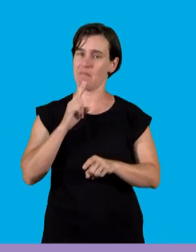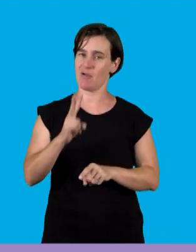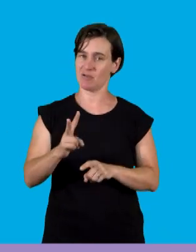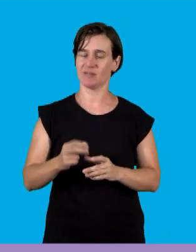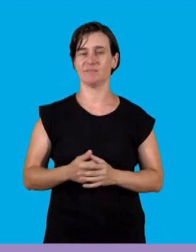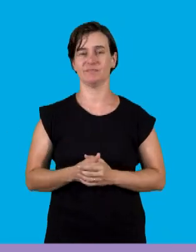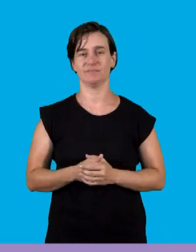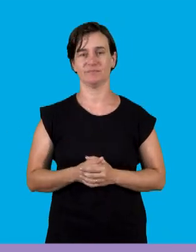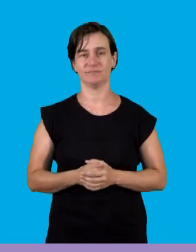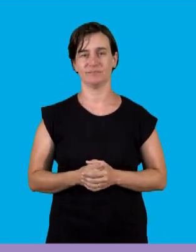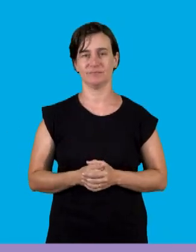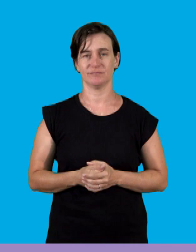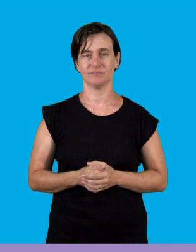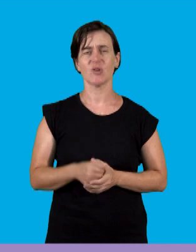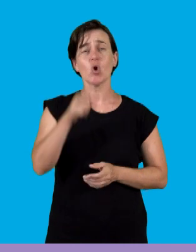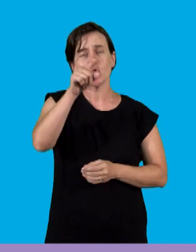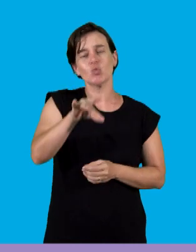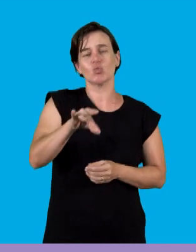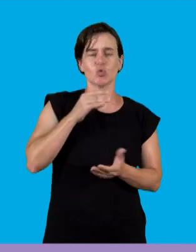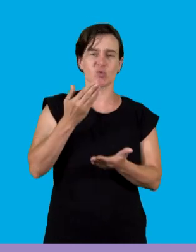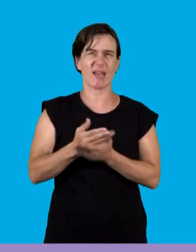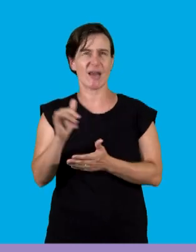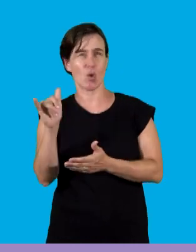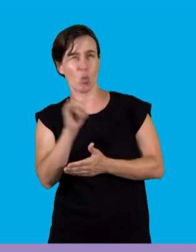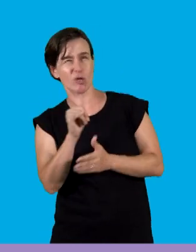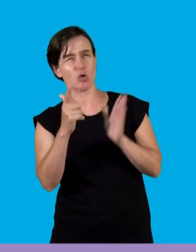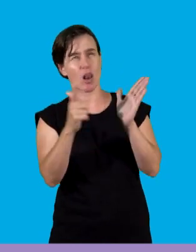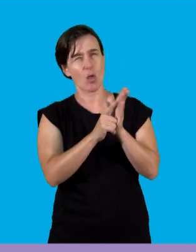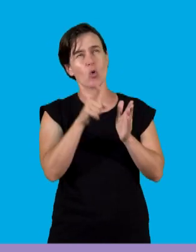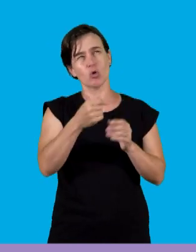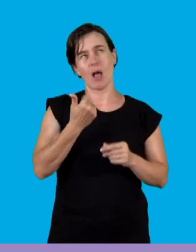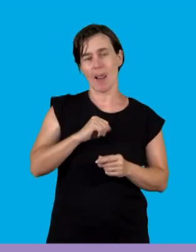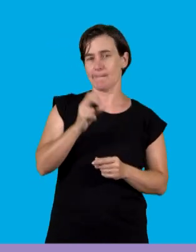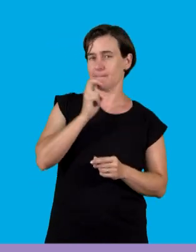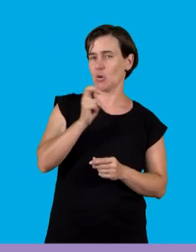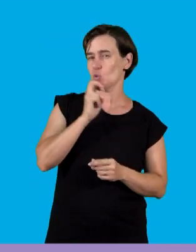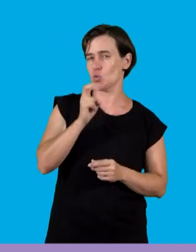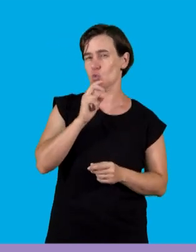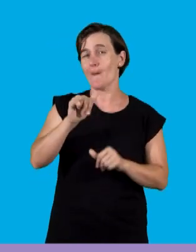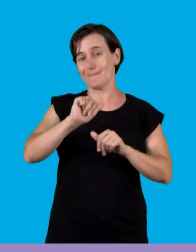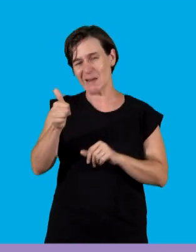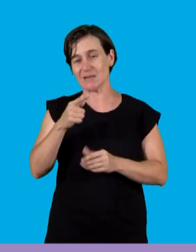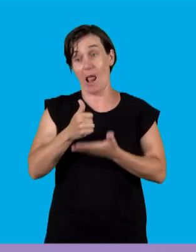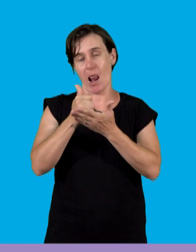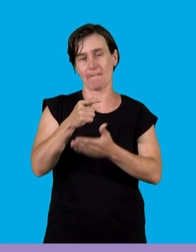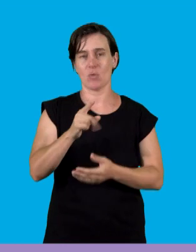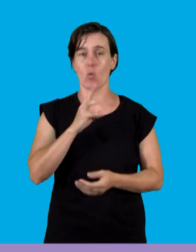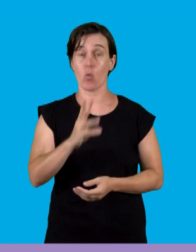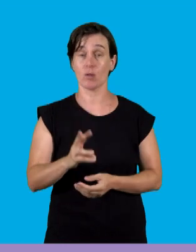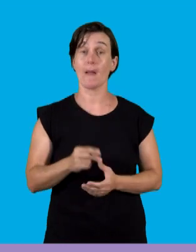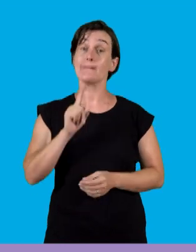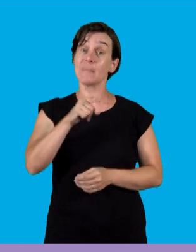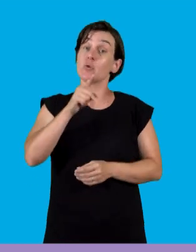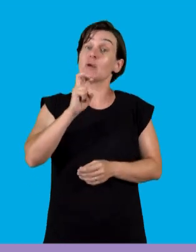give us the same answer. So you can choose which law you want to apply and which one best suits